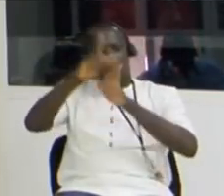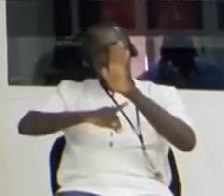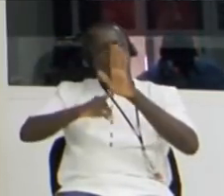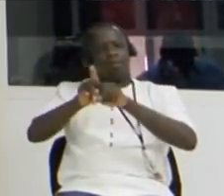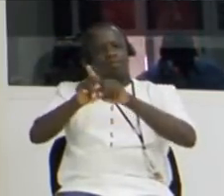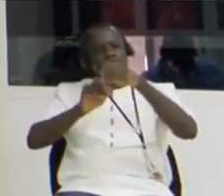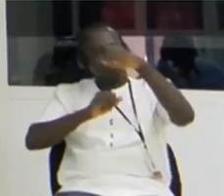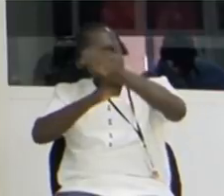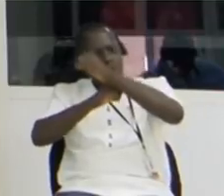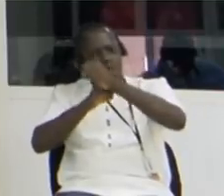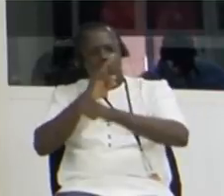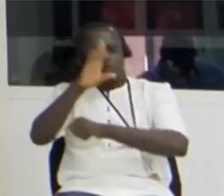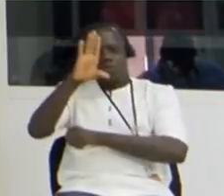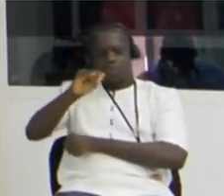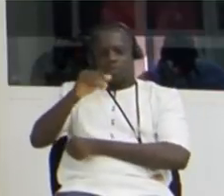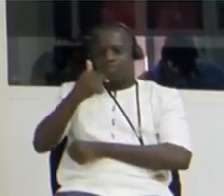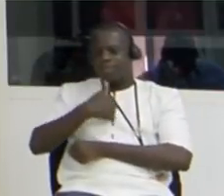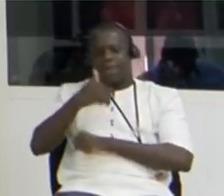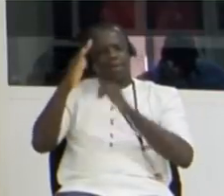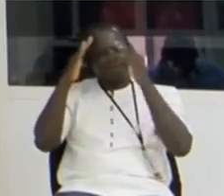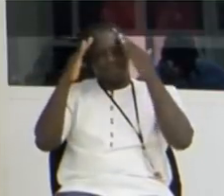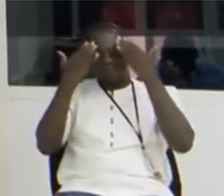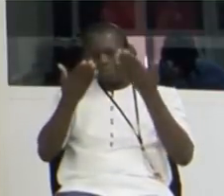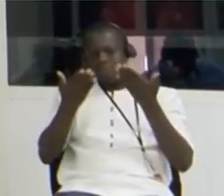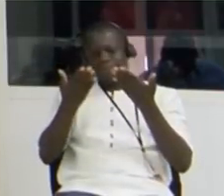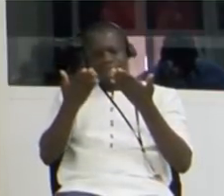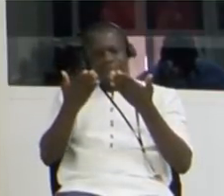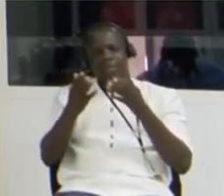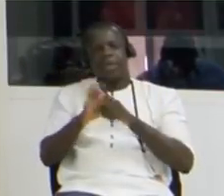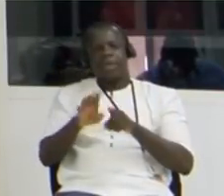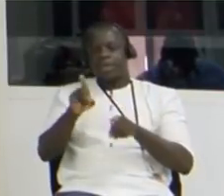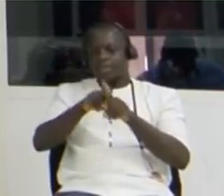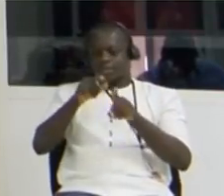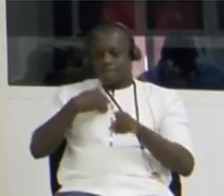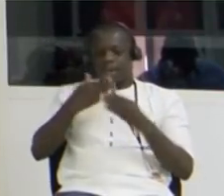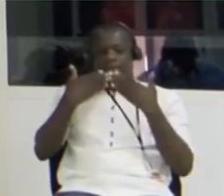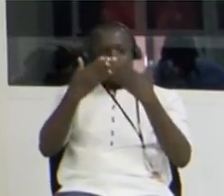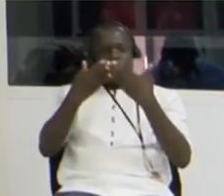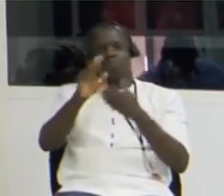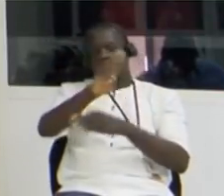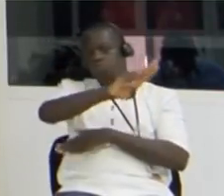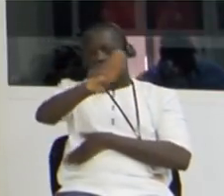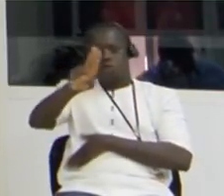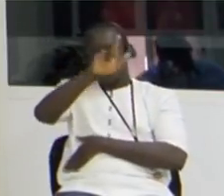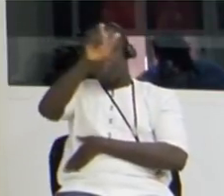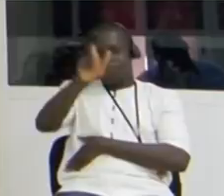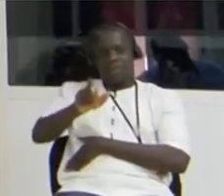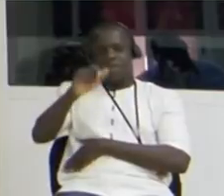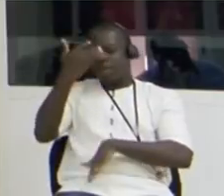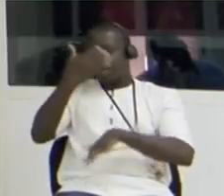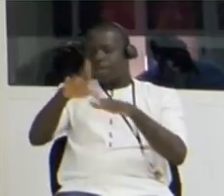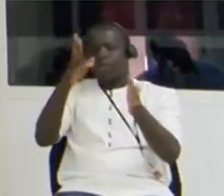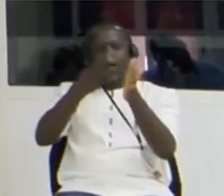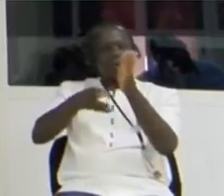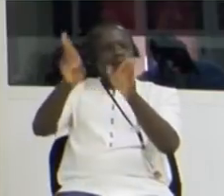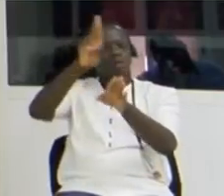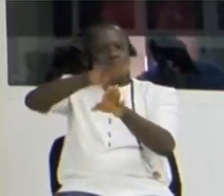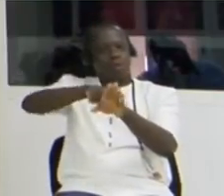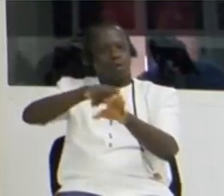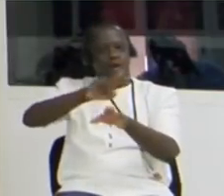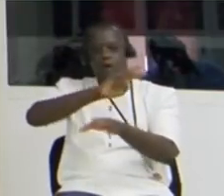I don't, because as I told you, nobody has ever reported. And no parent too has ever